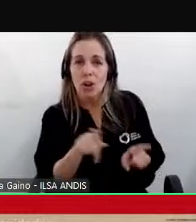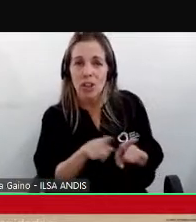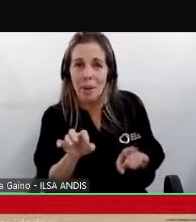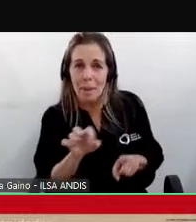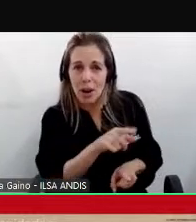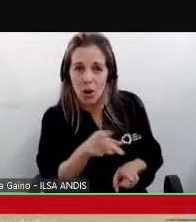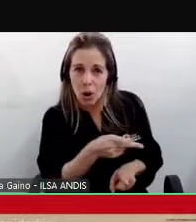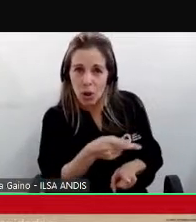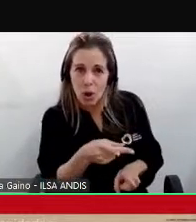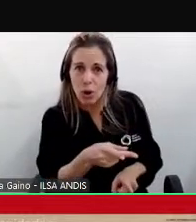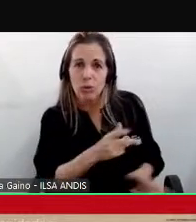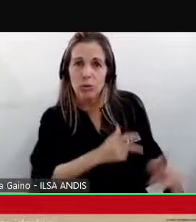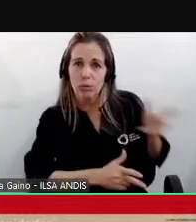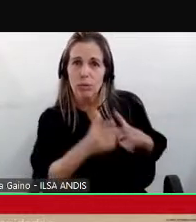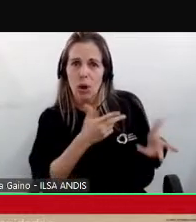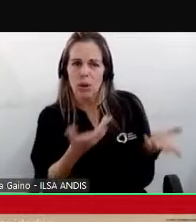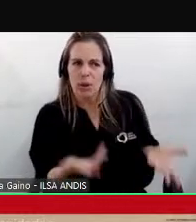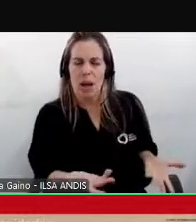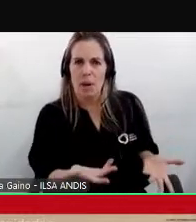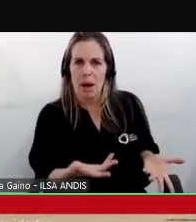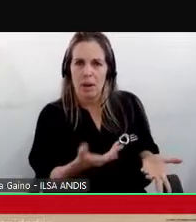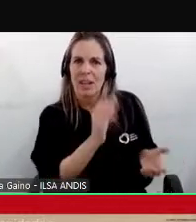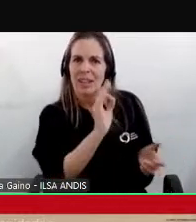a lawnmower. And